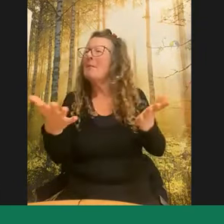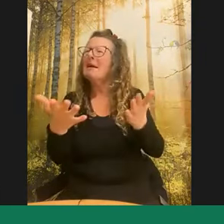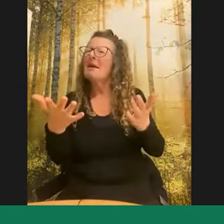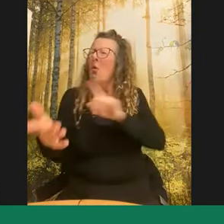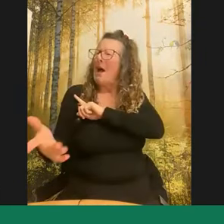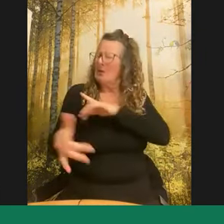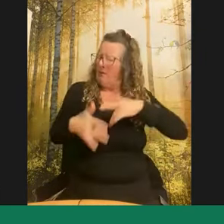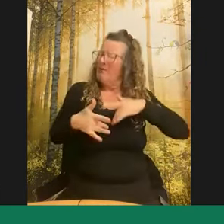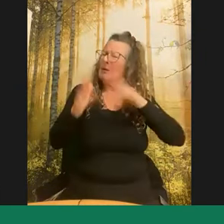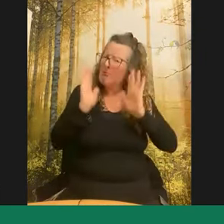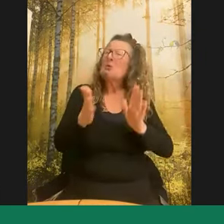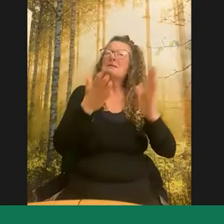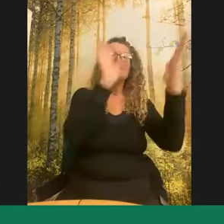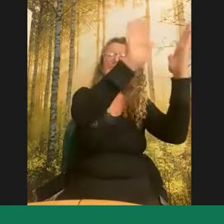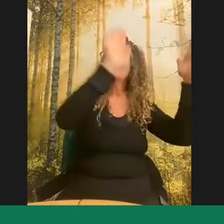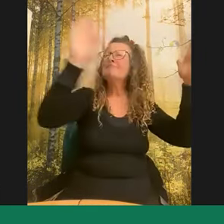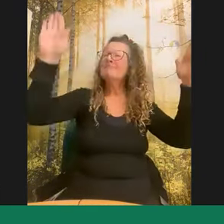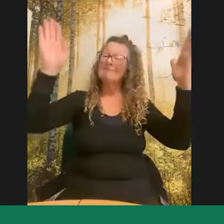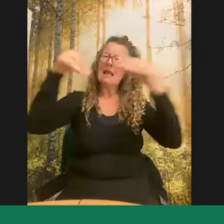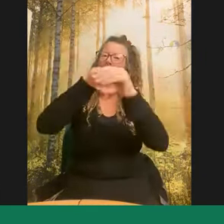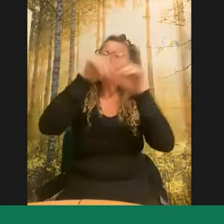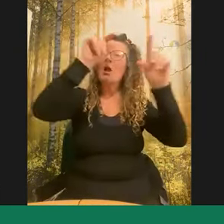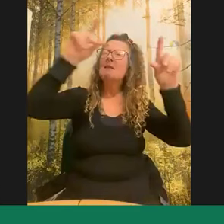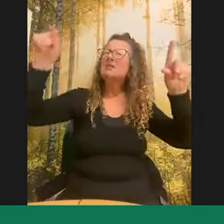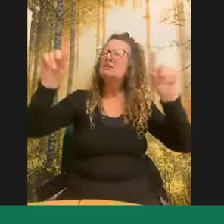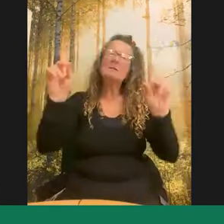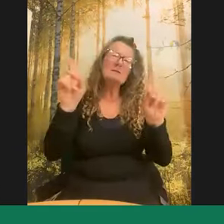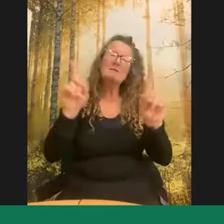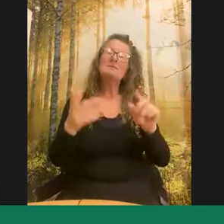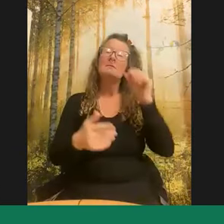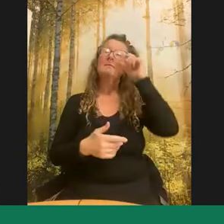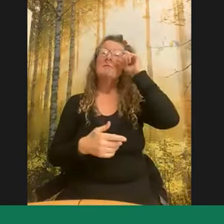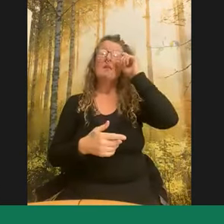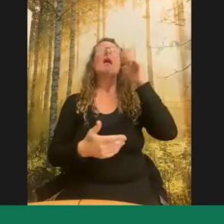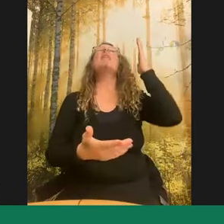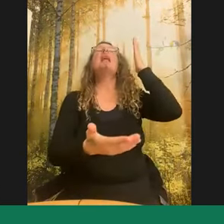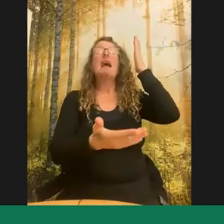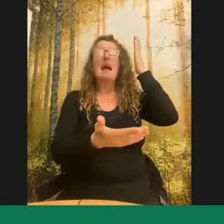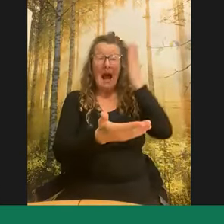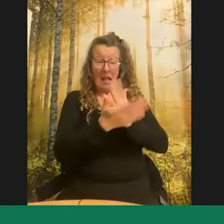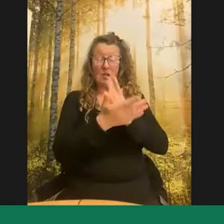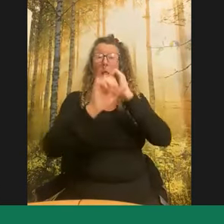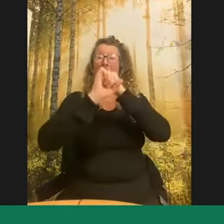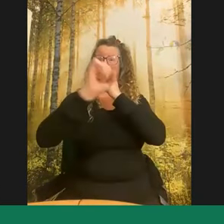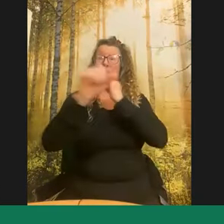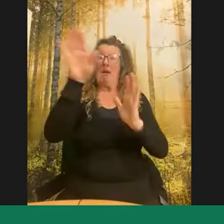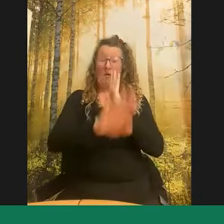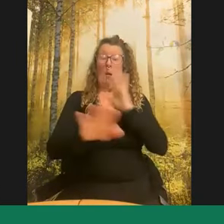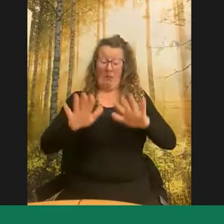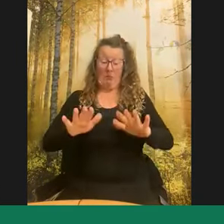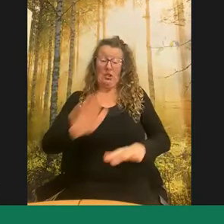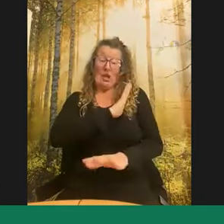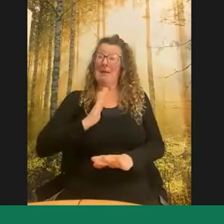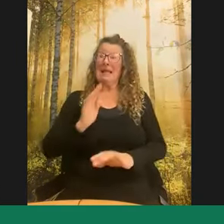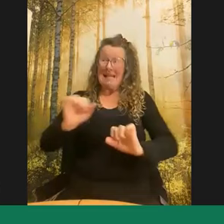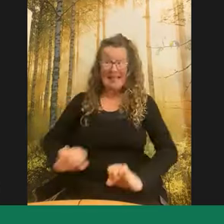include them? So these are actual advertisements that the British Army ran themselves. It's their own